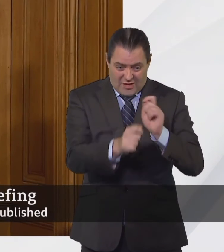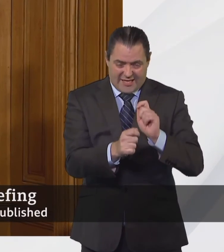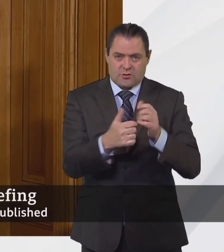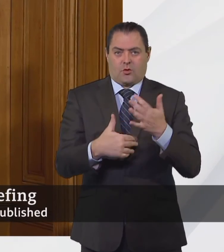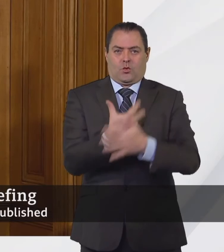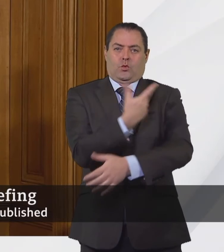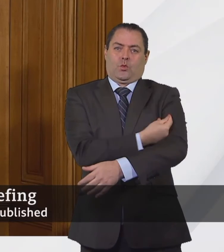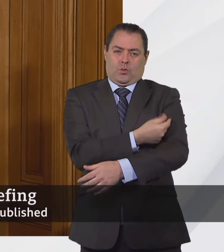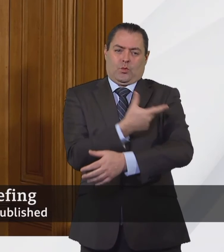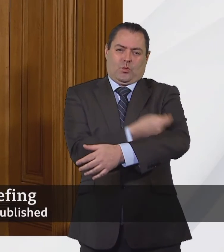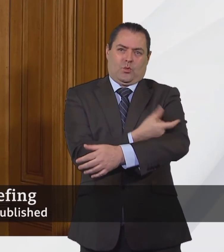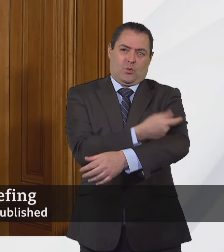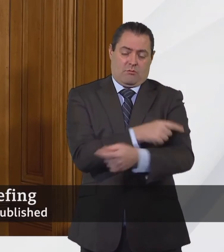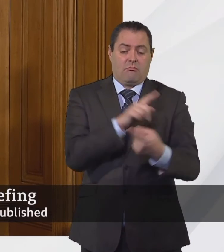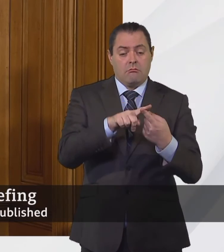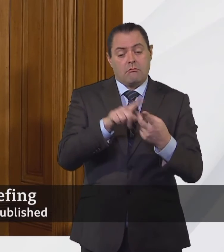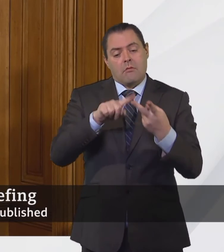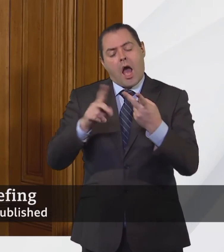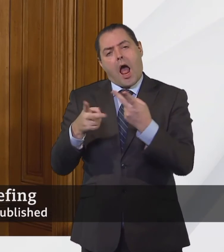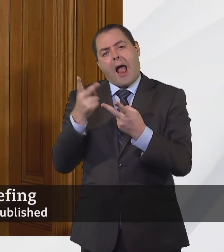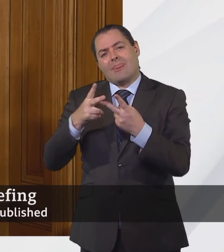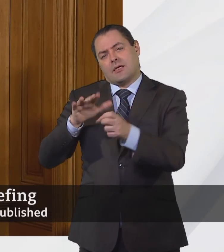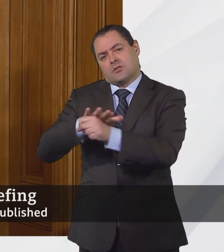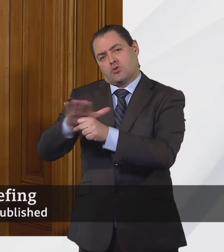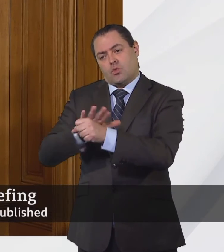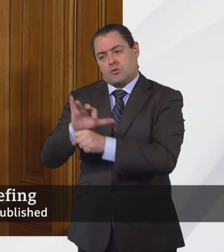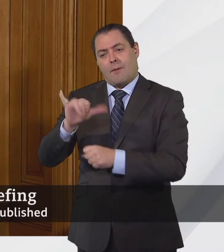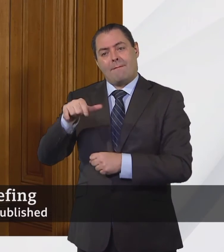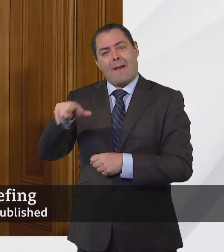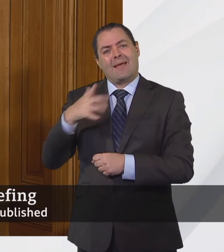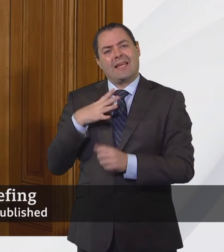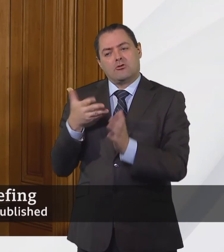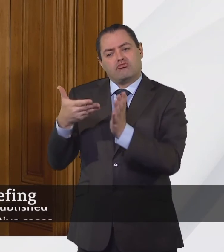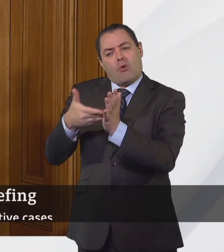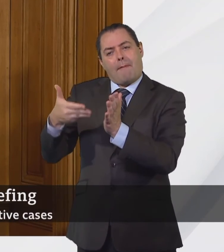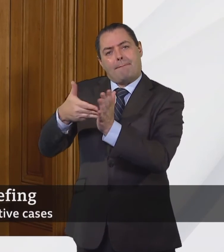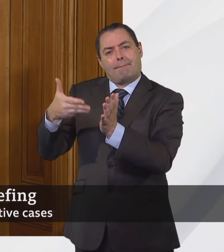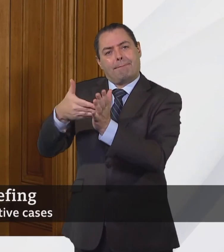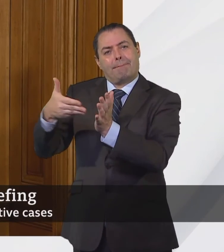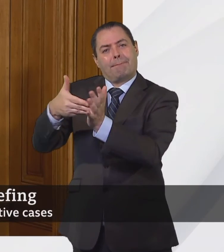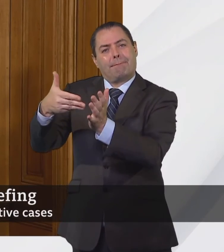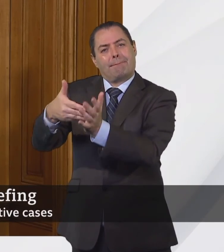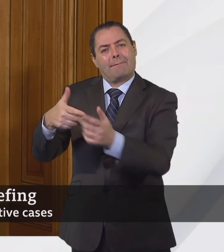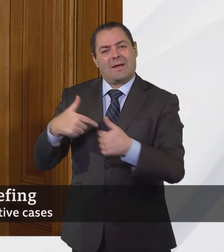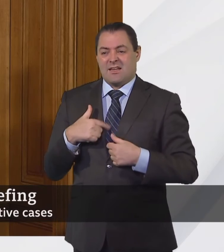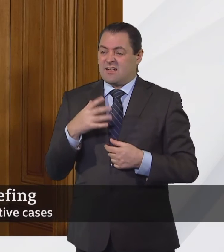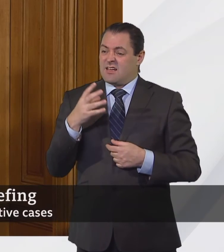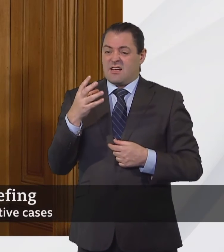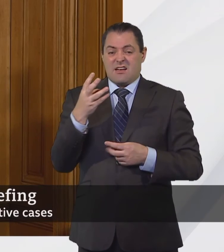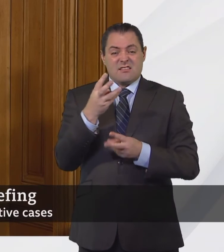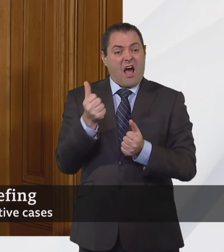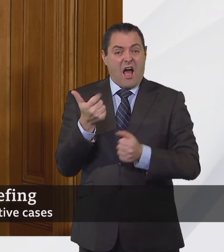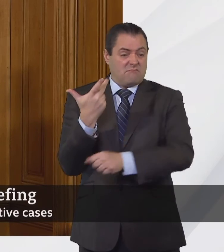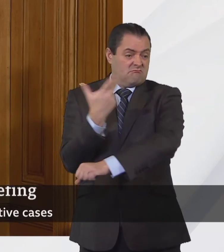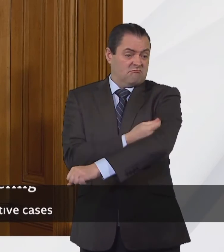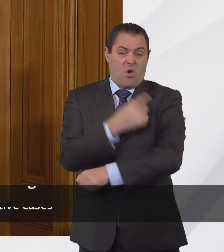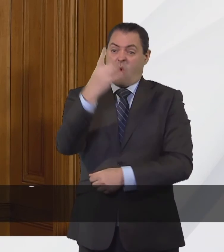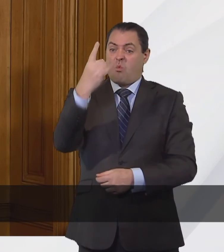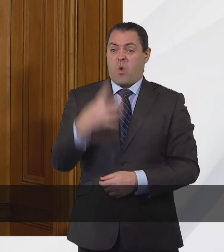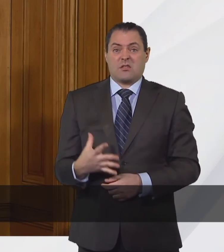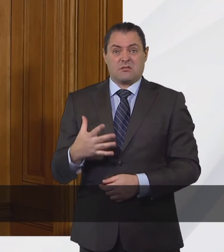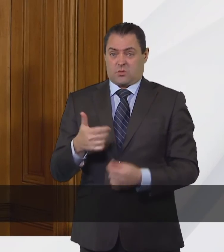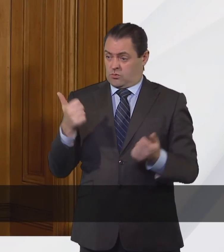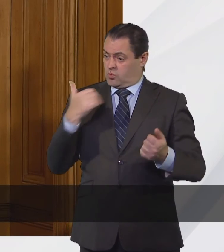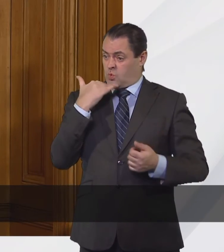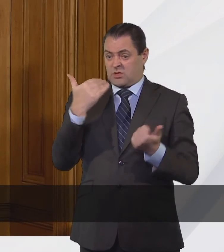to top up the vaccine on a regular basis. So there are some vaccines you can give once, probably for practical purposes for